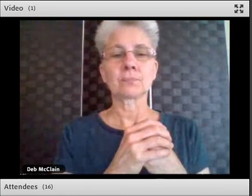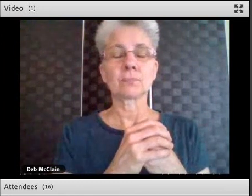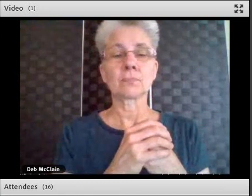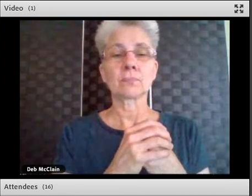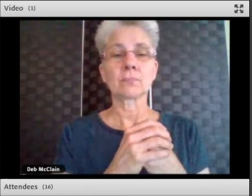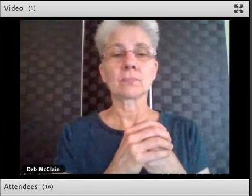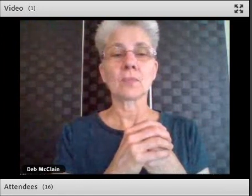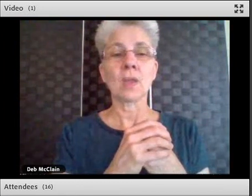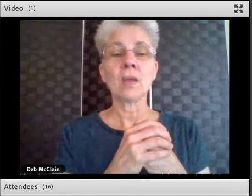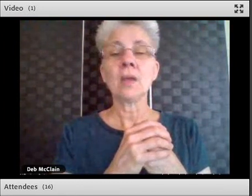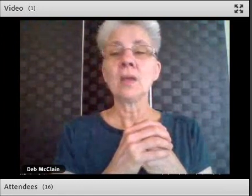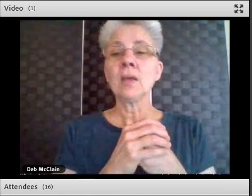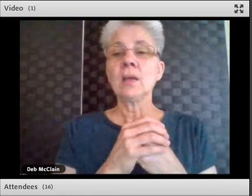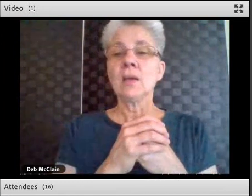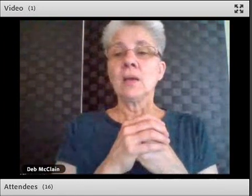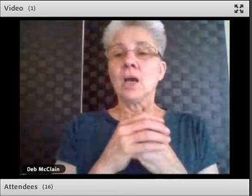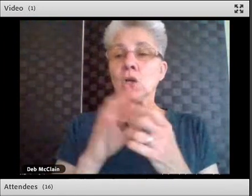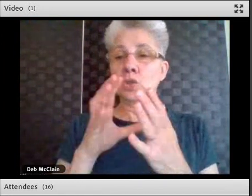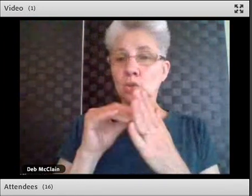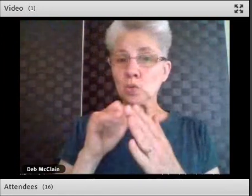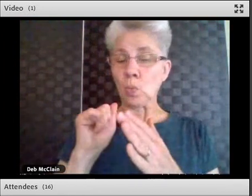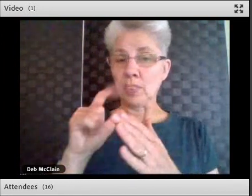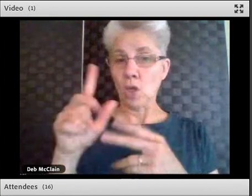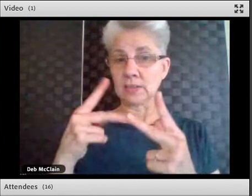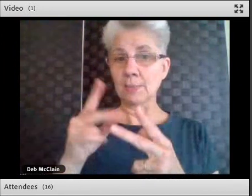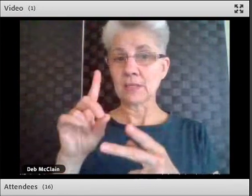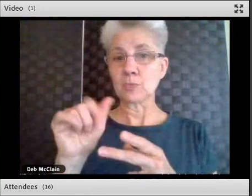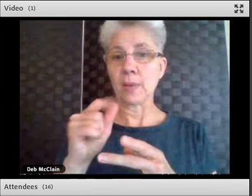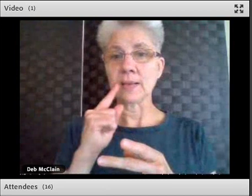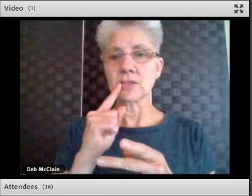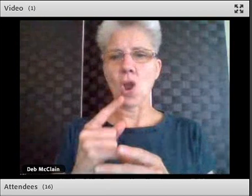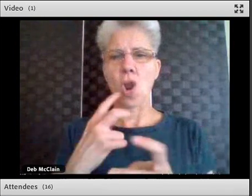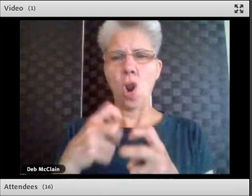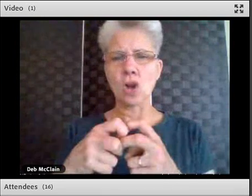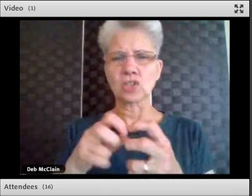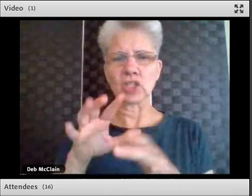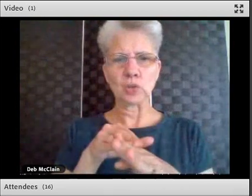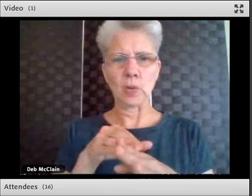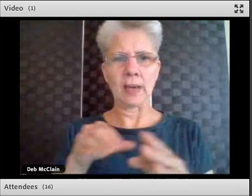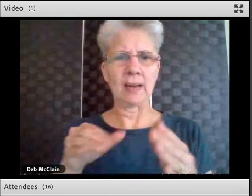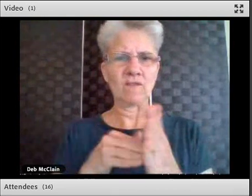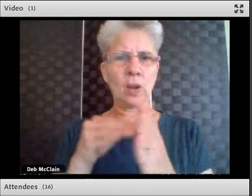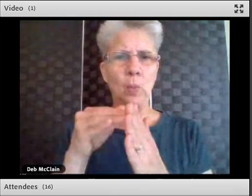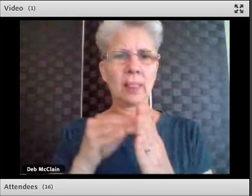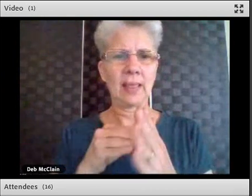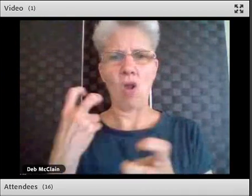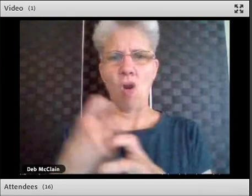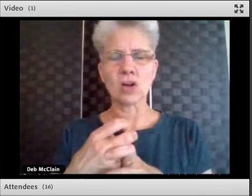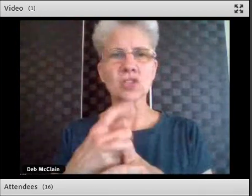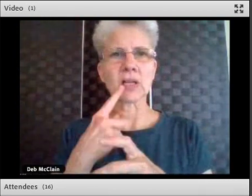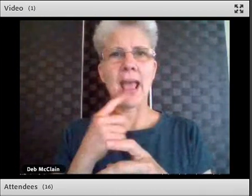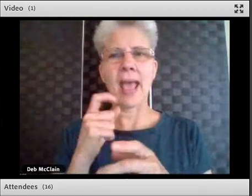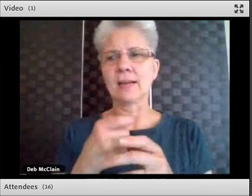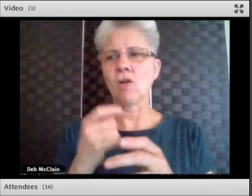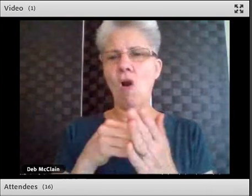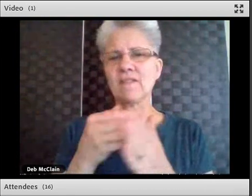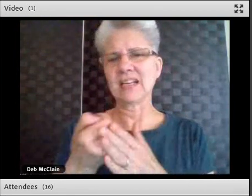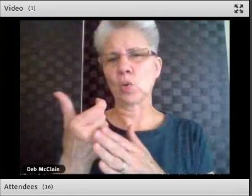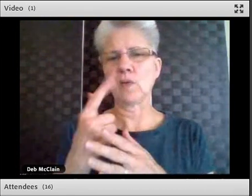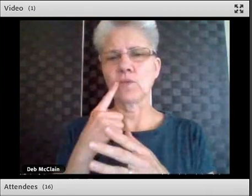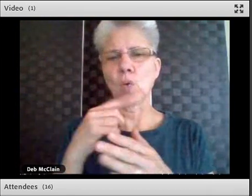Students with all types of disabilities are often disciplined more frequently and harshly than their typical peers, and they are often excluded from participation